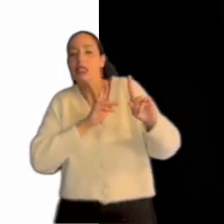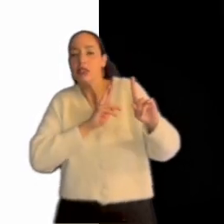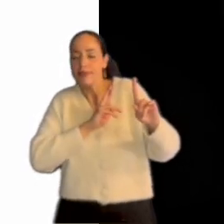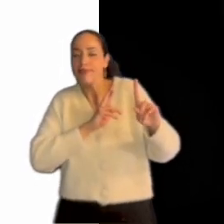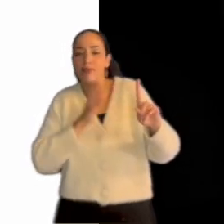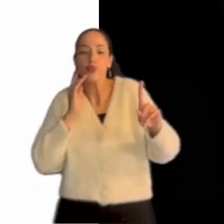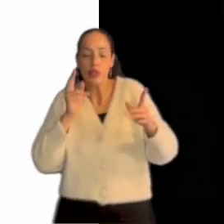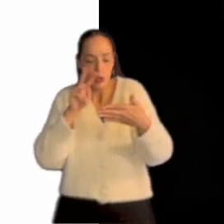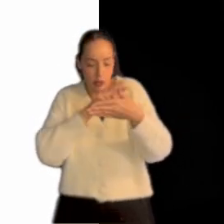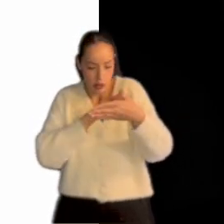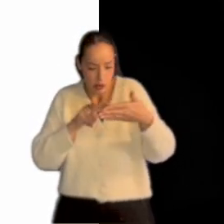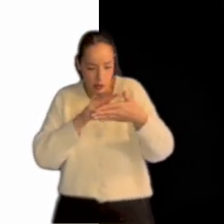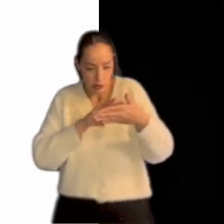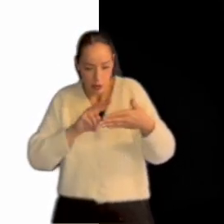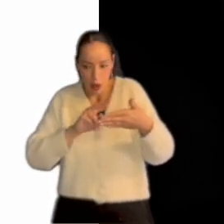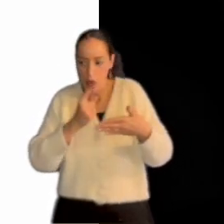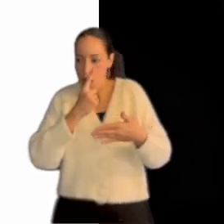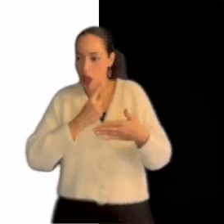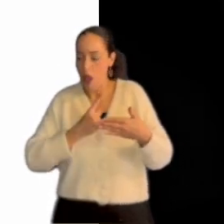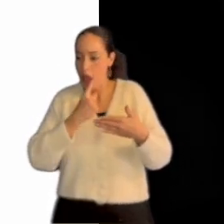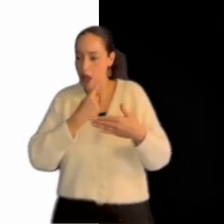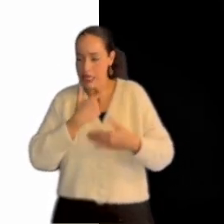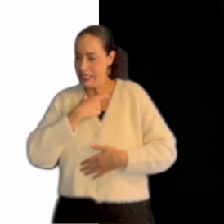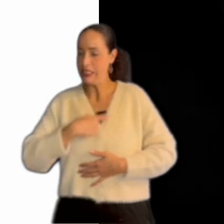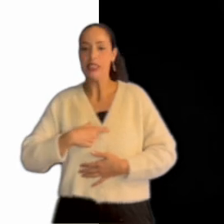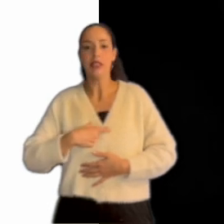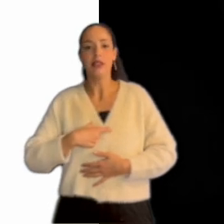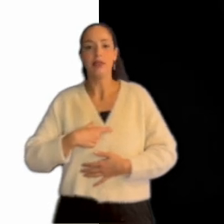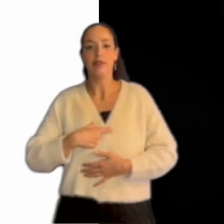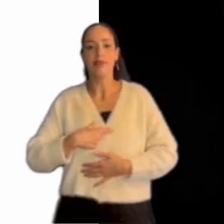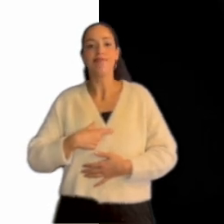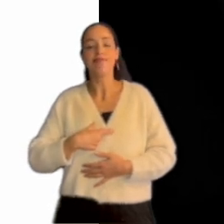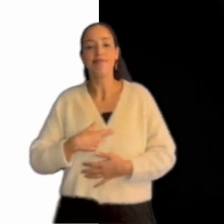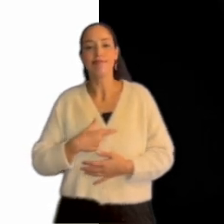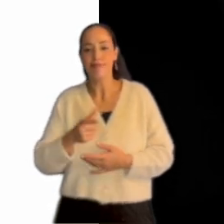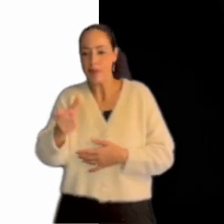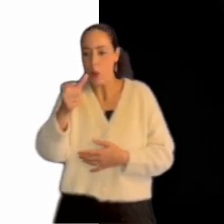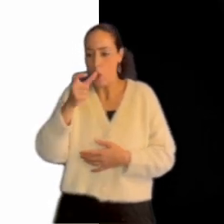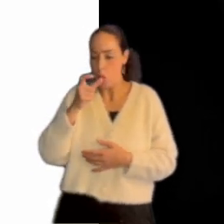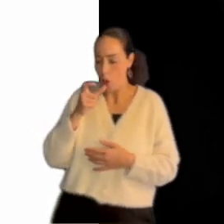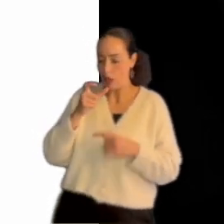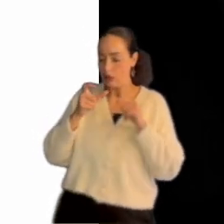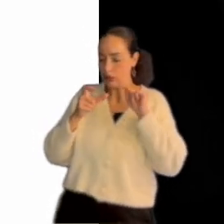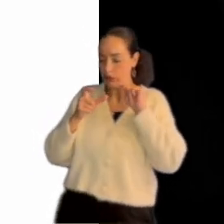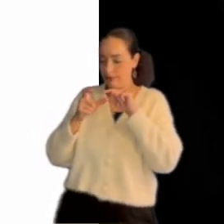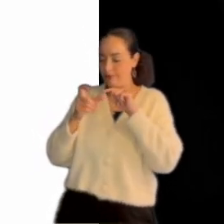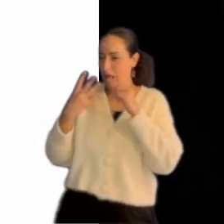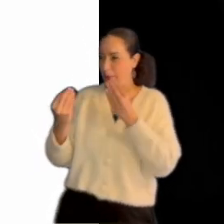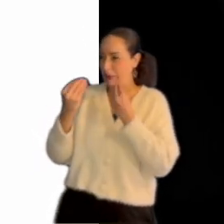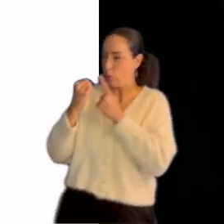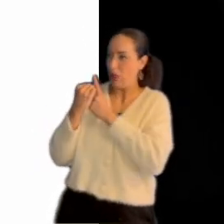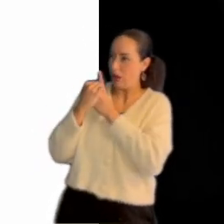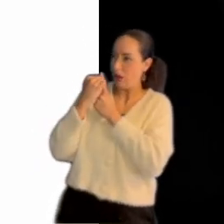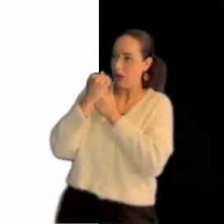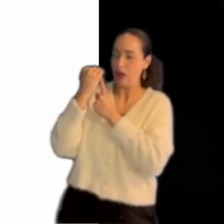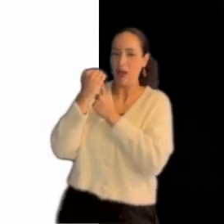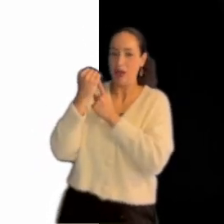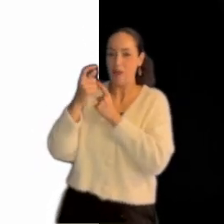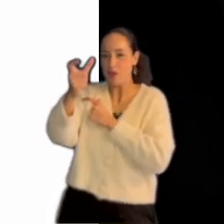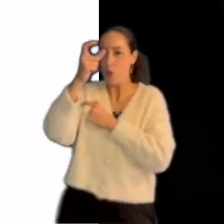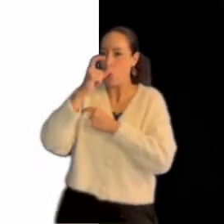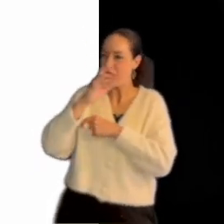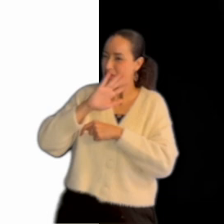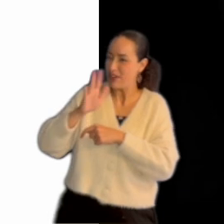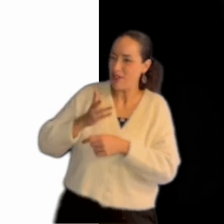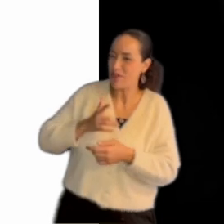that resemble something you've been coached to do, words that have never felt true for you. This next practical activity offers the